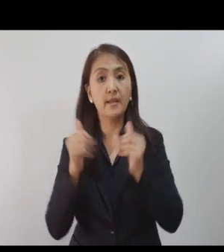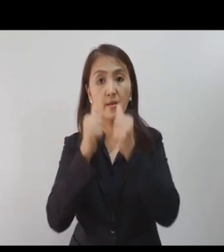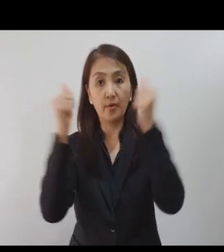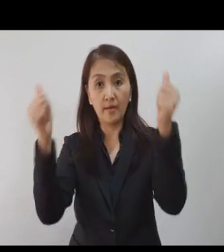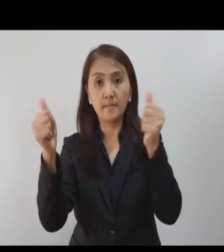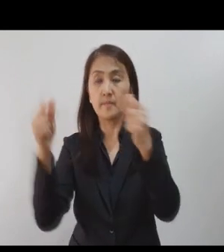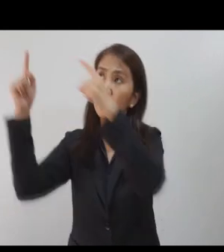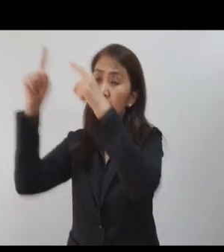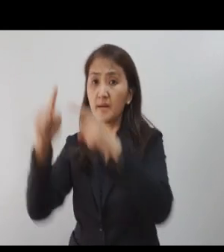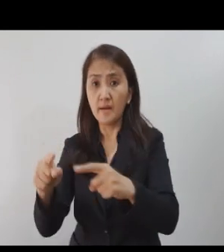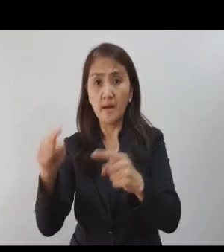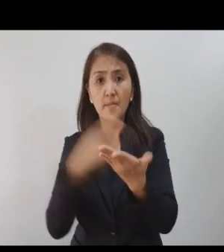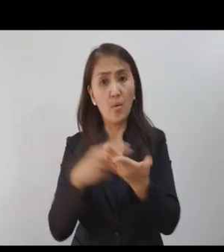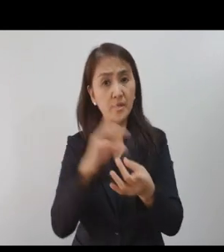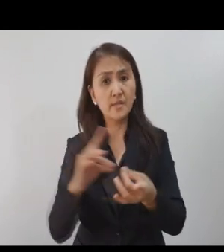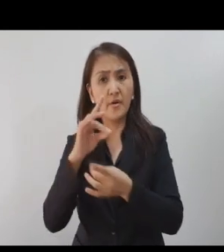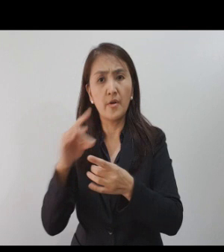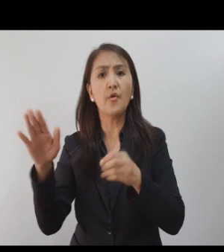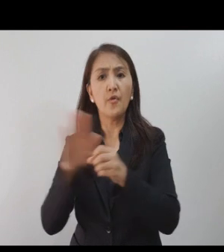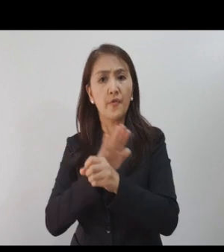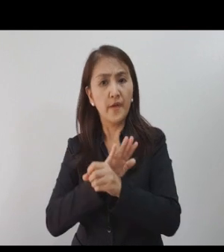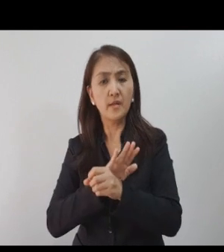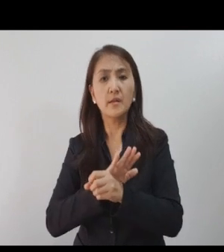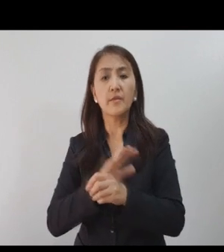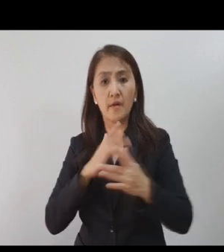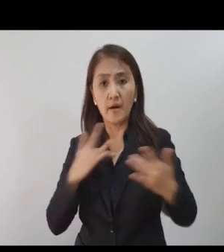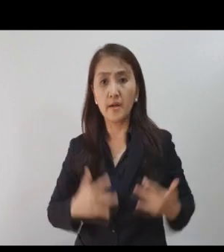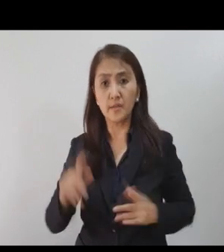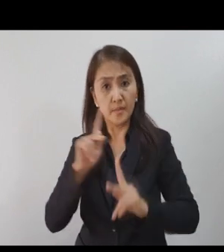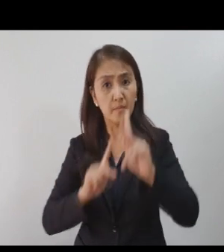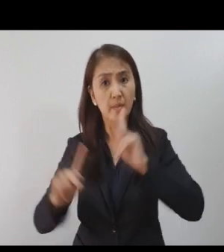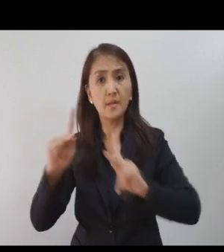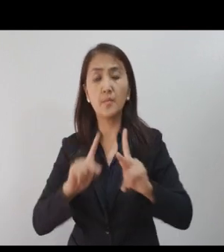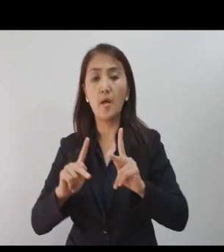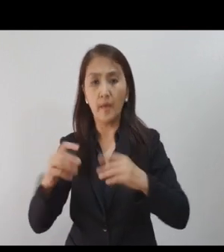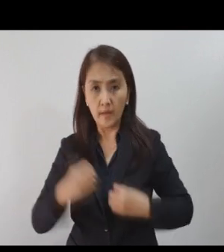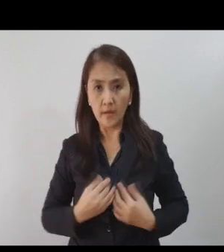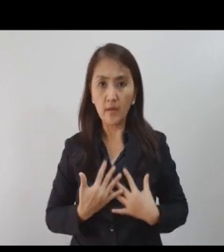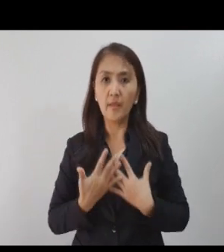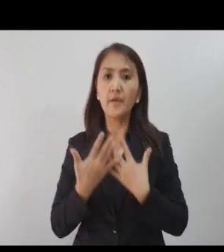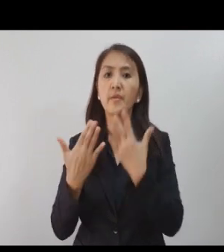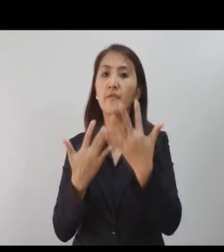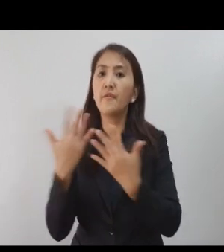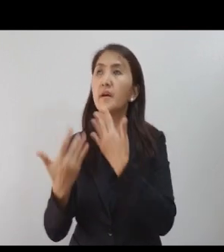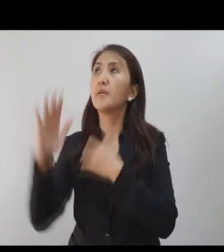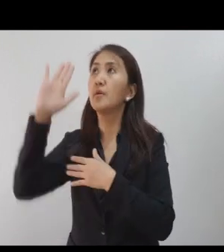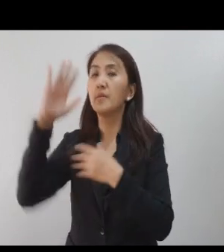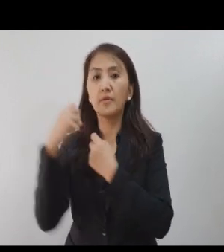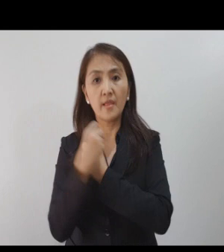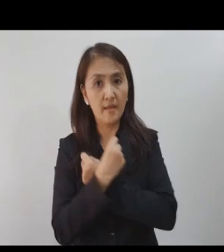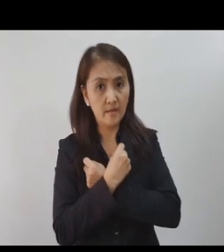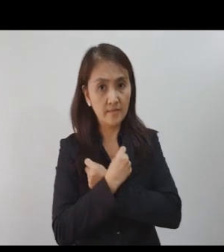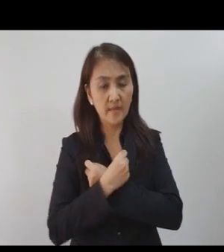Alleluia, alleluia. Come, Holy Spirit, fill the hearts of your faithful, and kindle in them the fire of